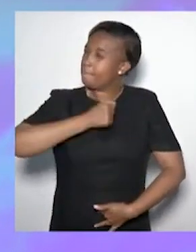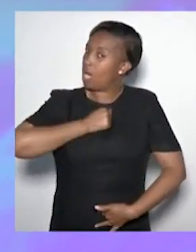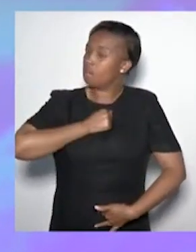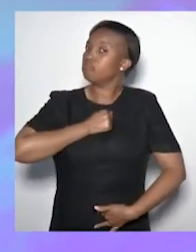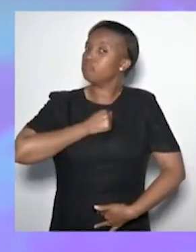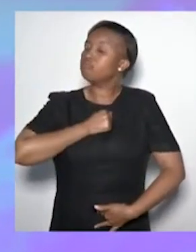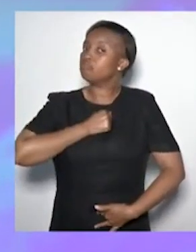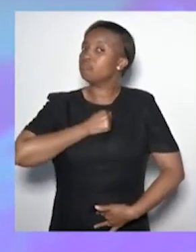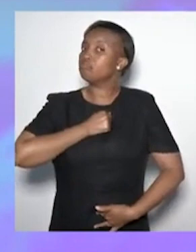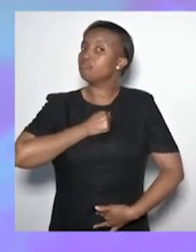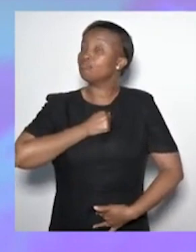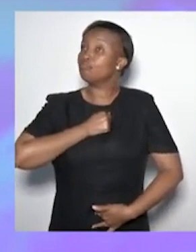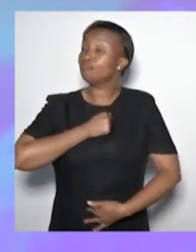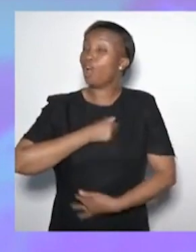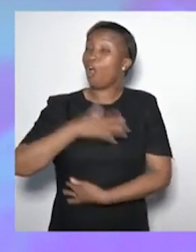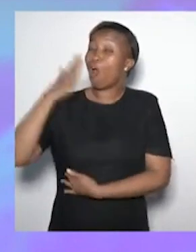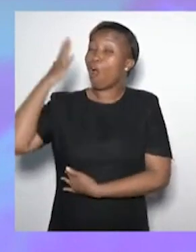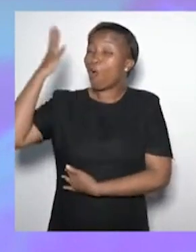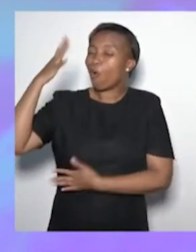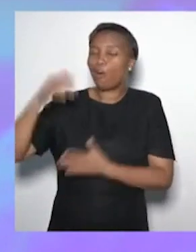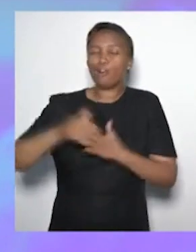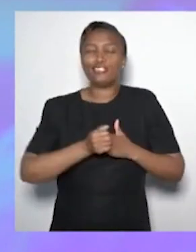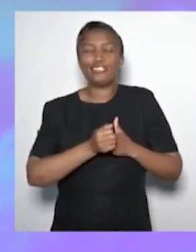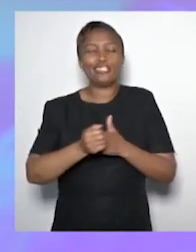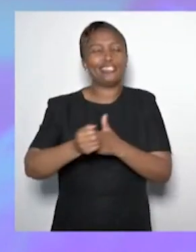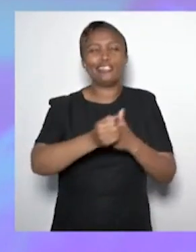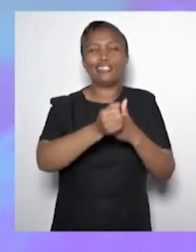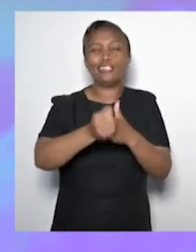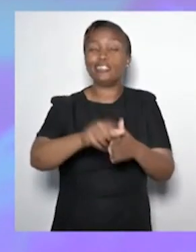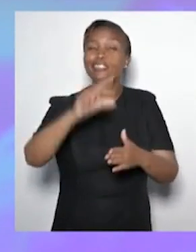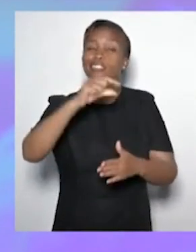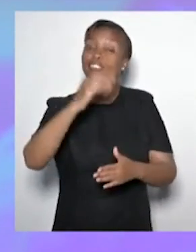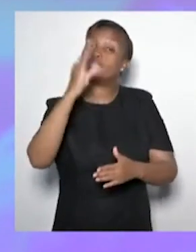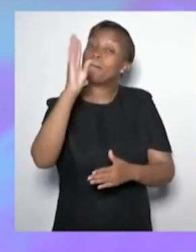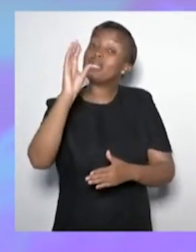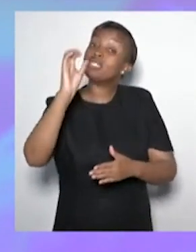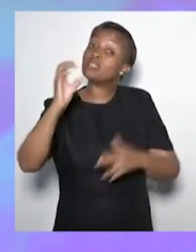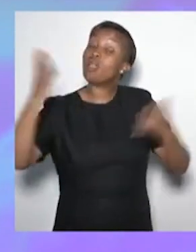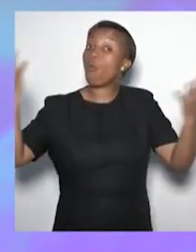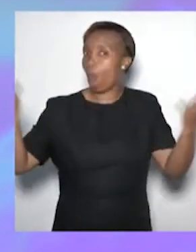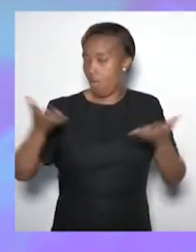where God is leading Grace Bible Church.